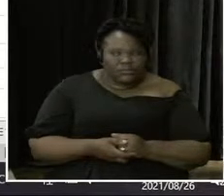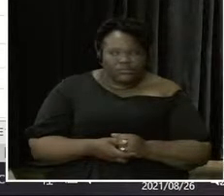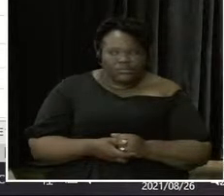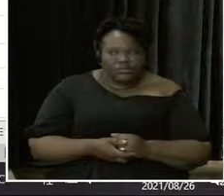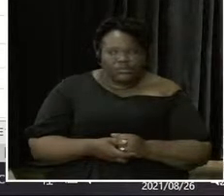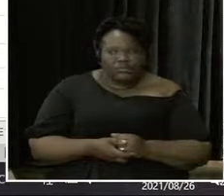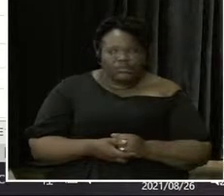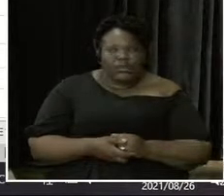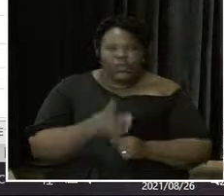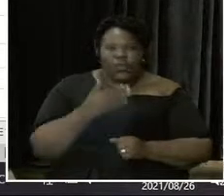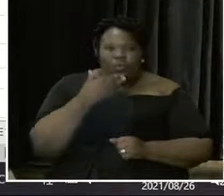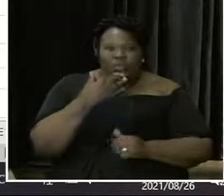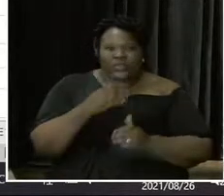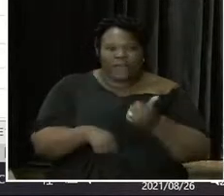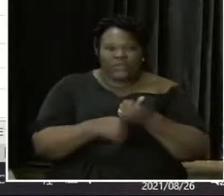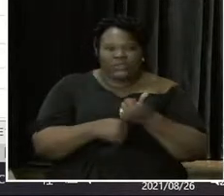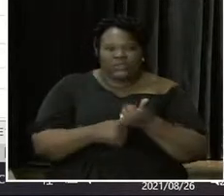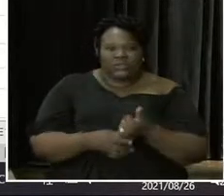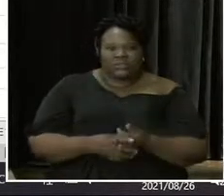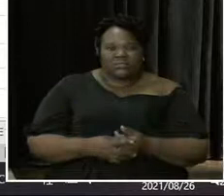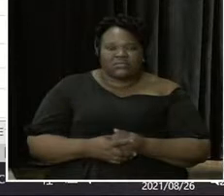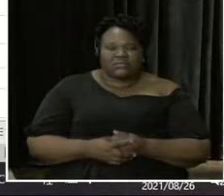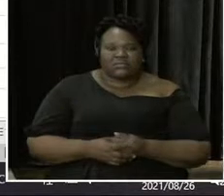Who is for?